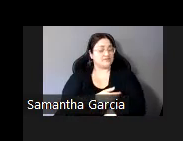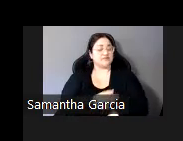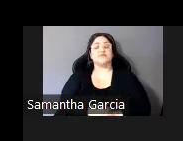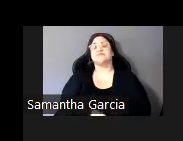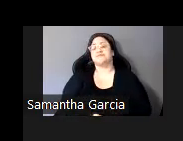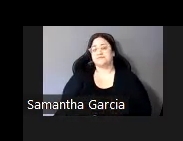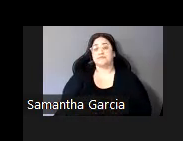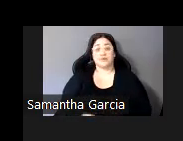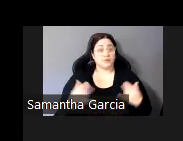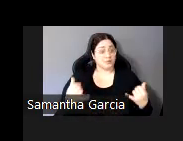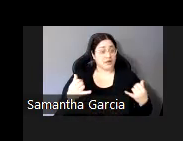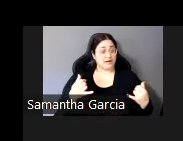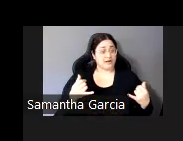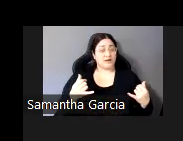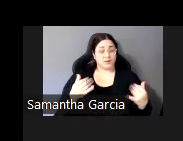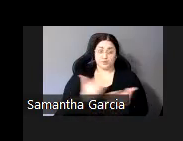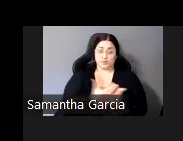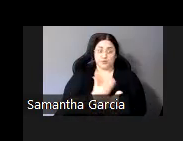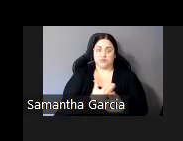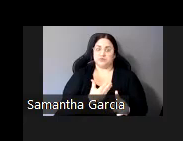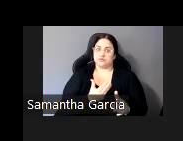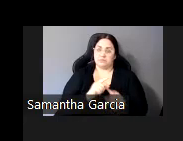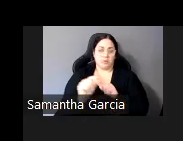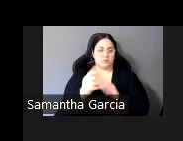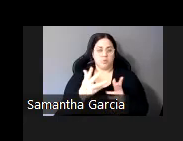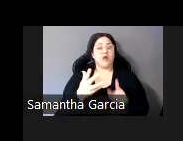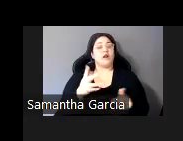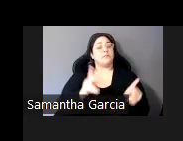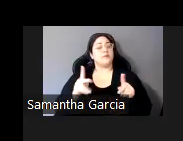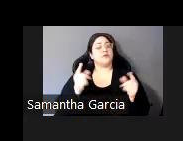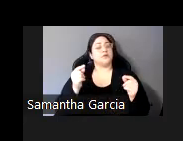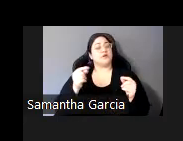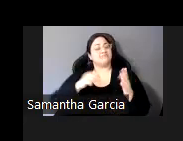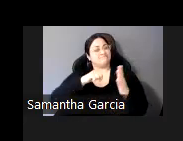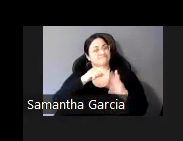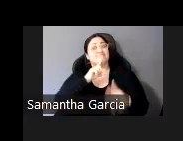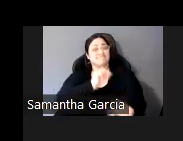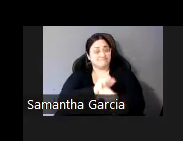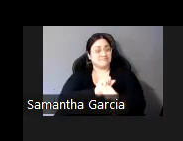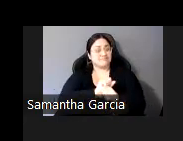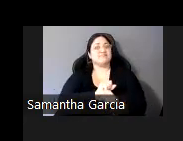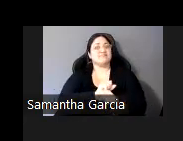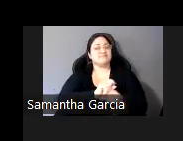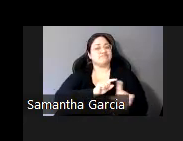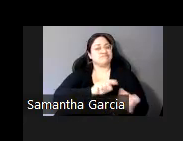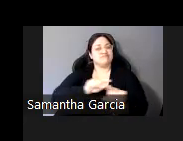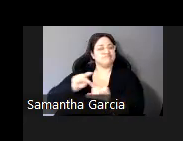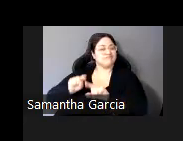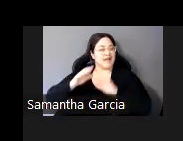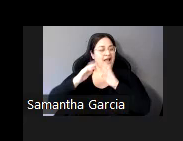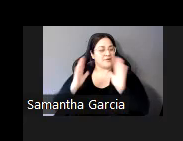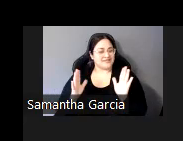right now, it is occurring, is the door-to-door service scams. These scammers, they're attending your front door,